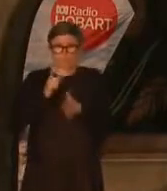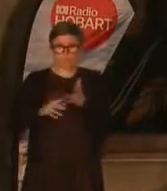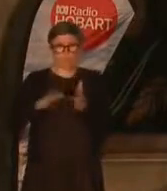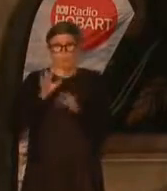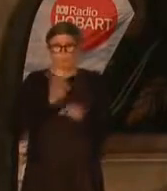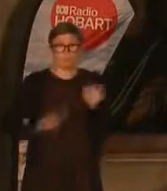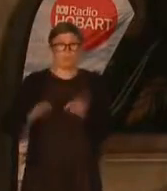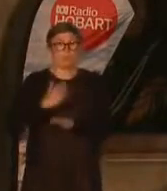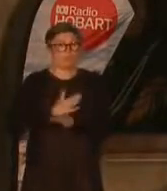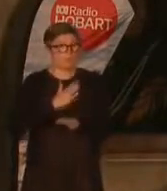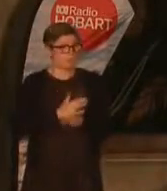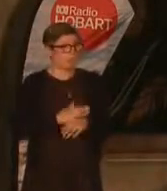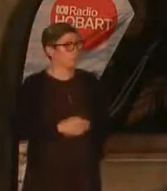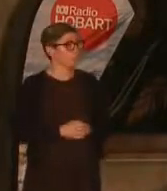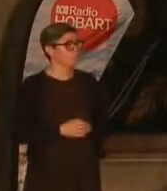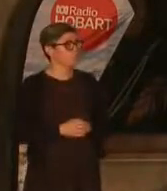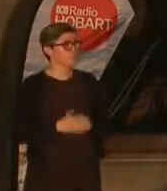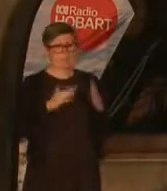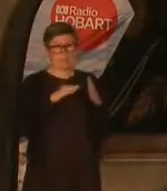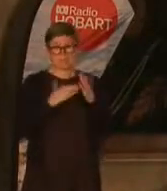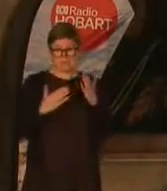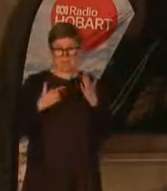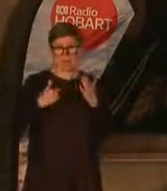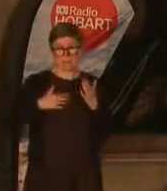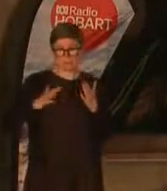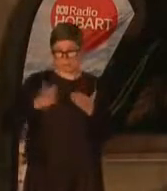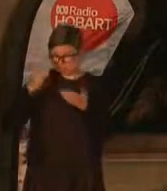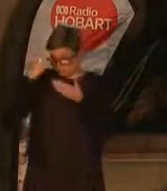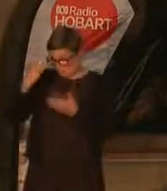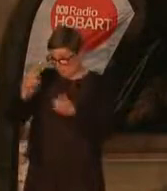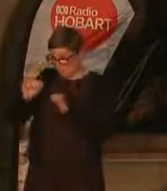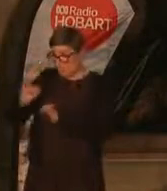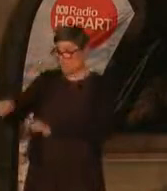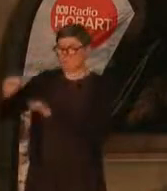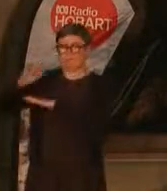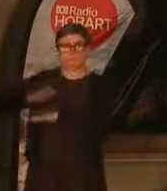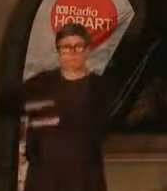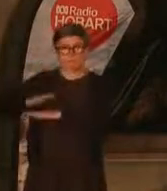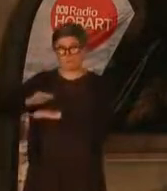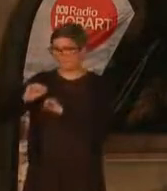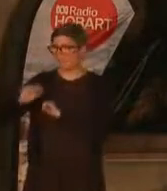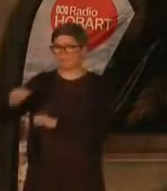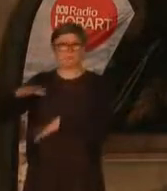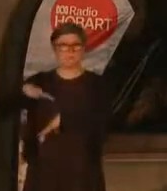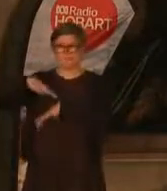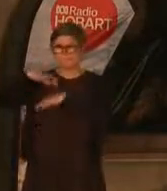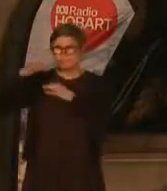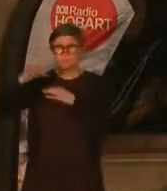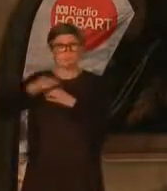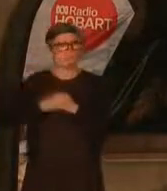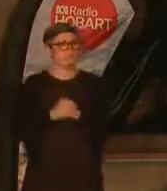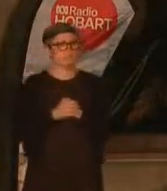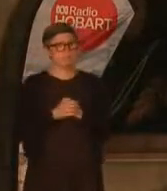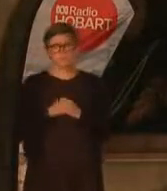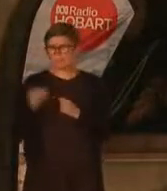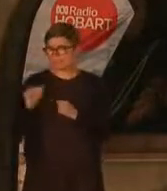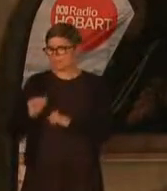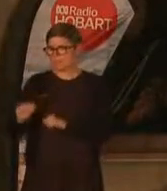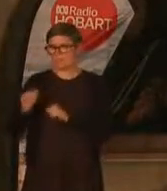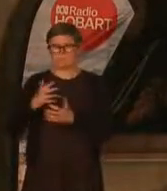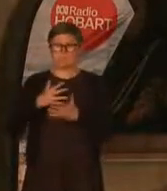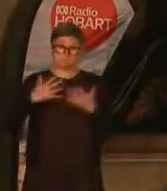this time, we must do it whilst respecting sovereignty, land, and spirit. It is a massive intellectual